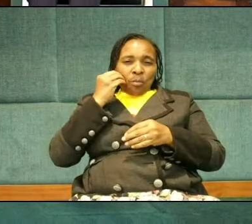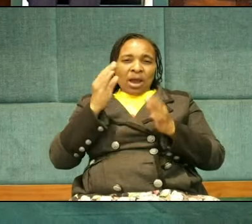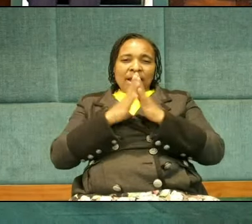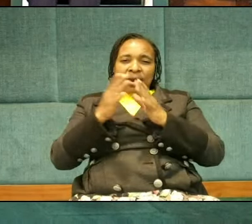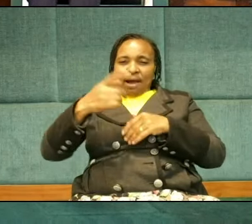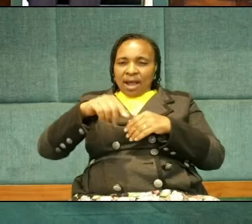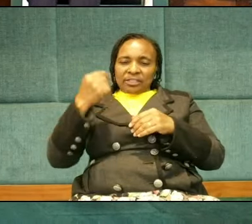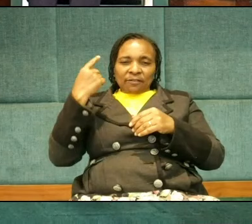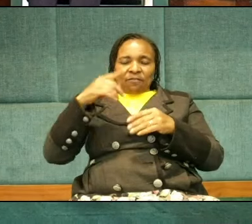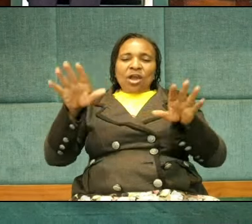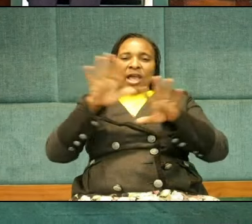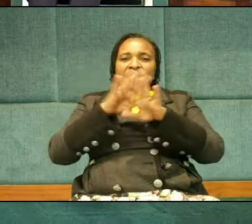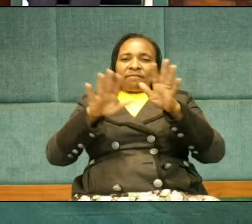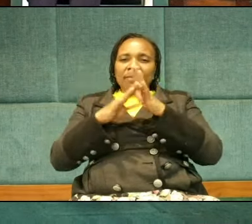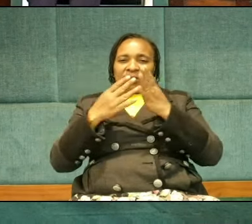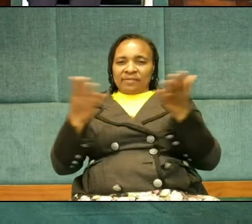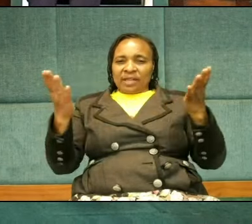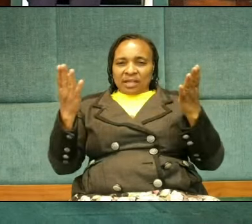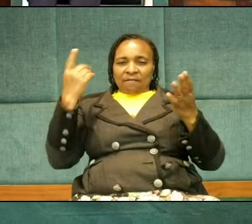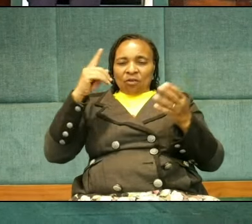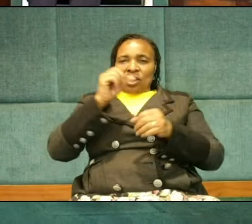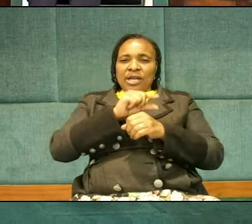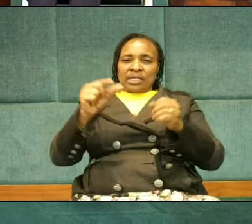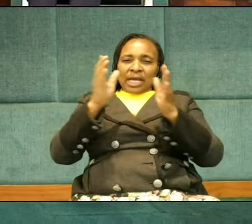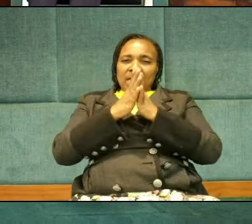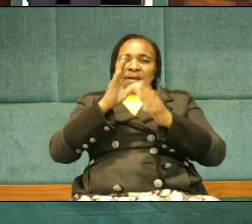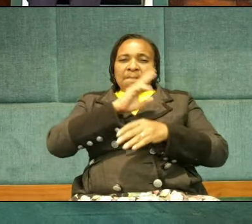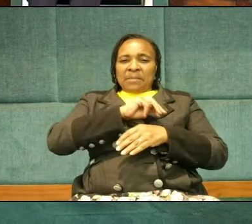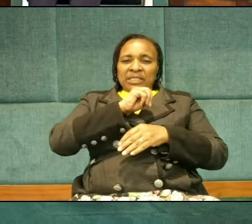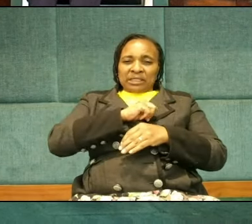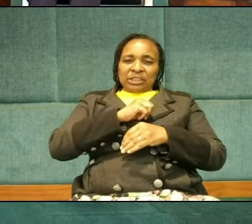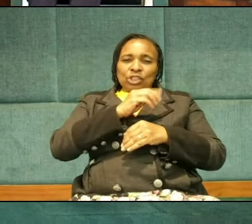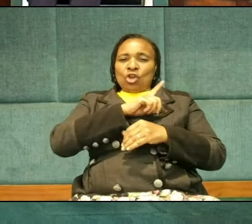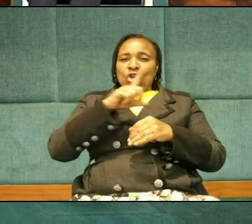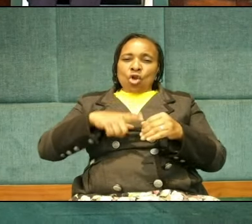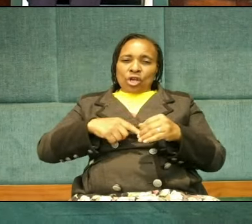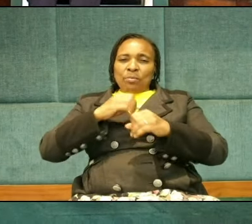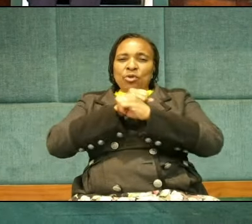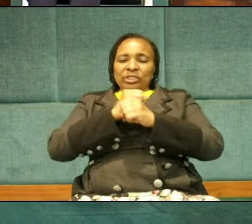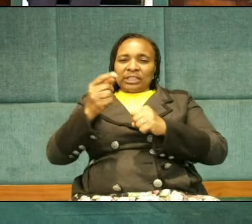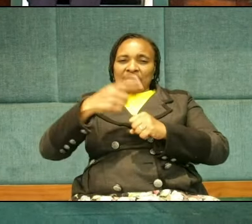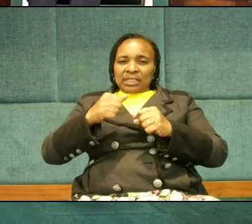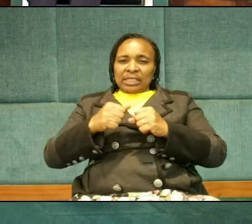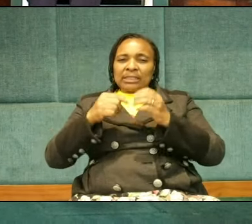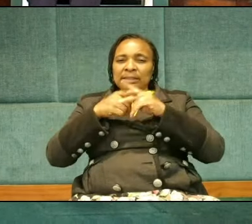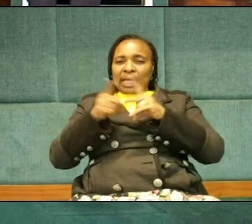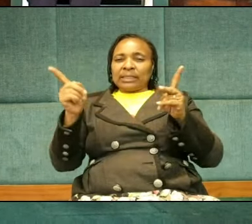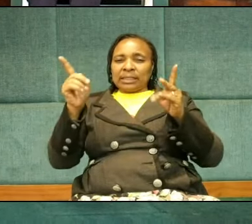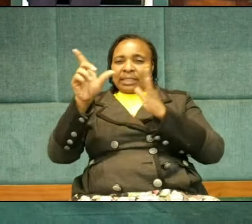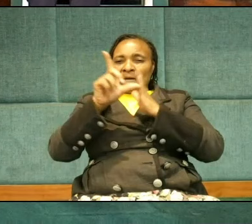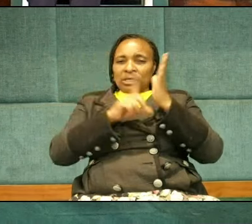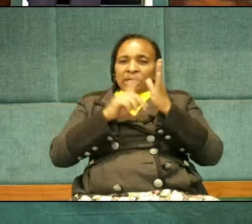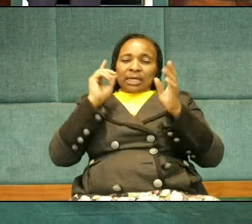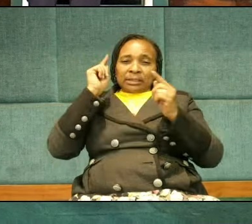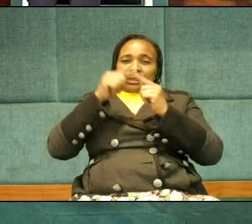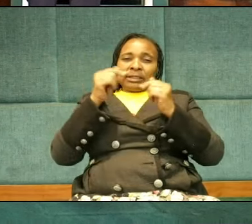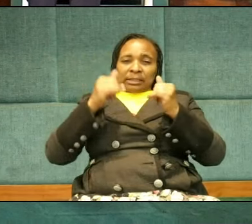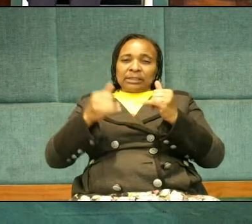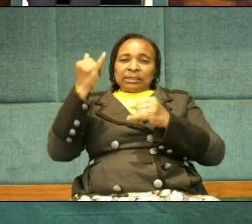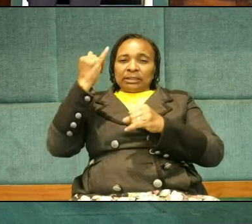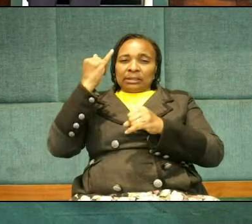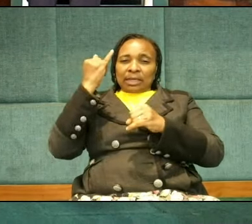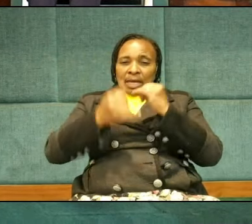for everything, for your graces and mercies, Lord. Thank you for protecting us and being with us since we started the lesson until this time that you have ended